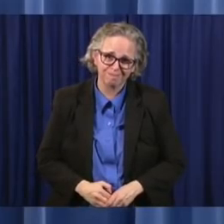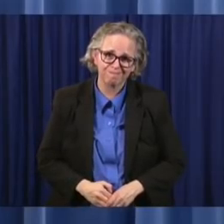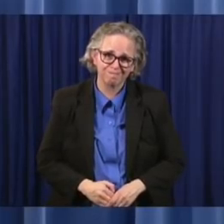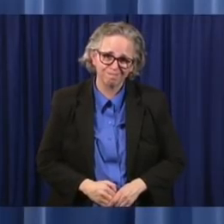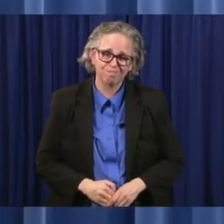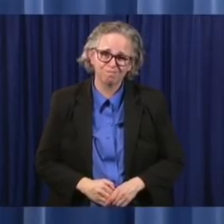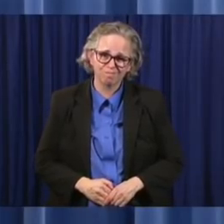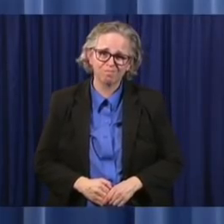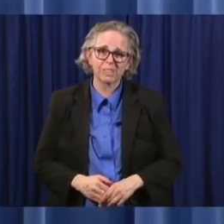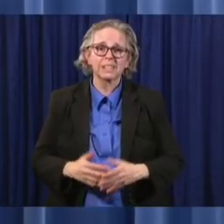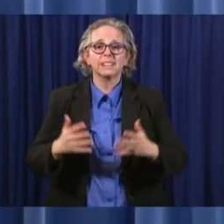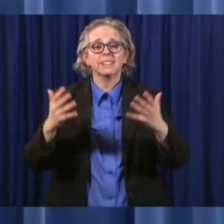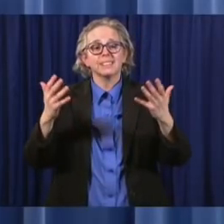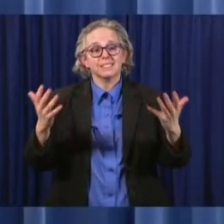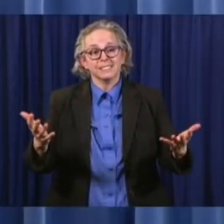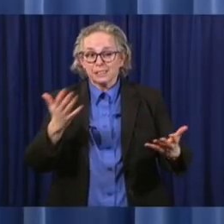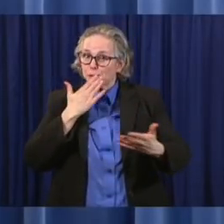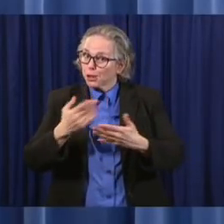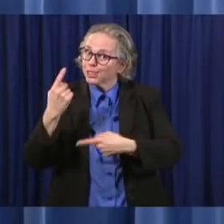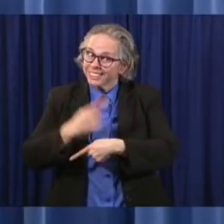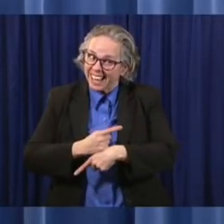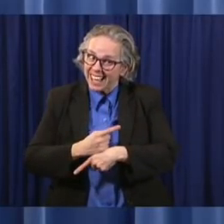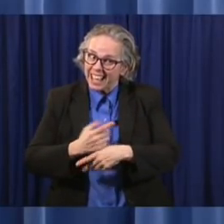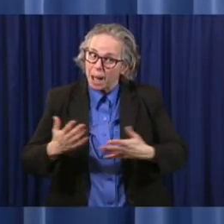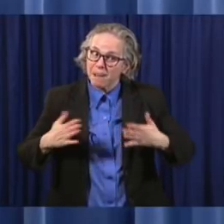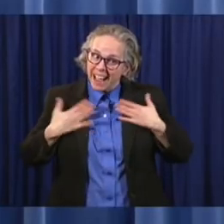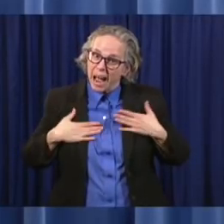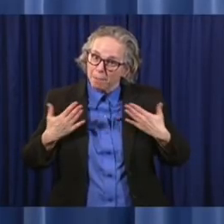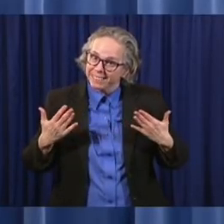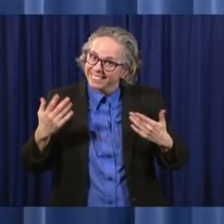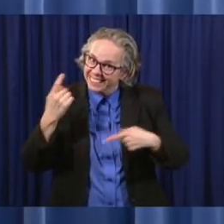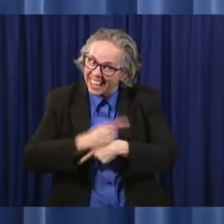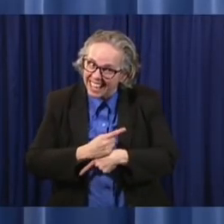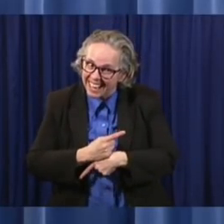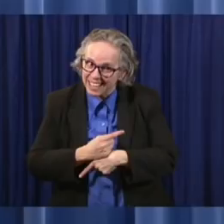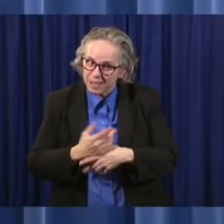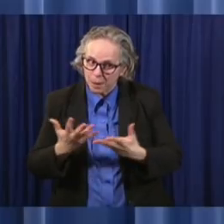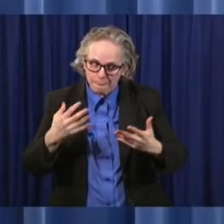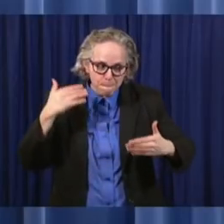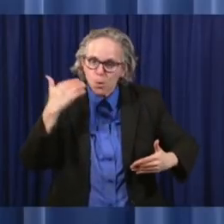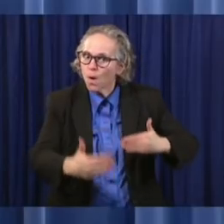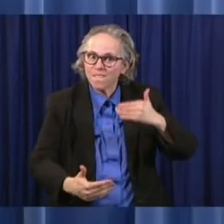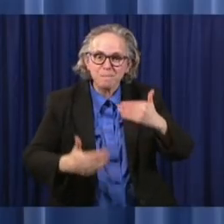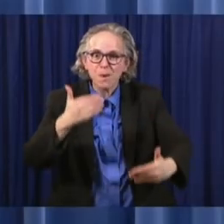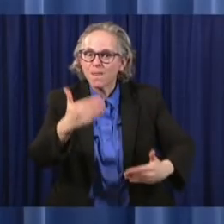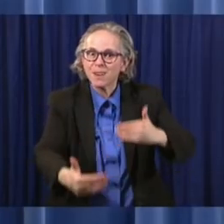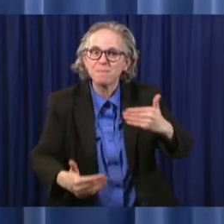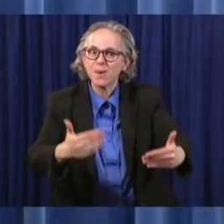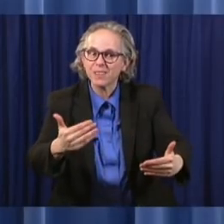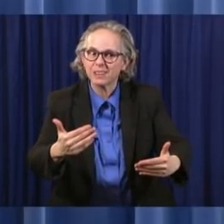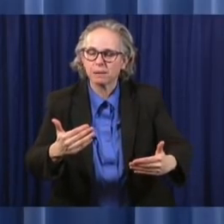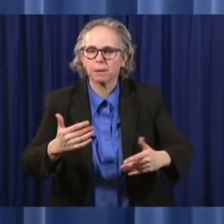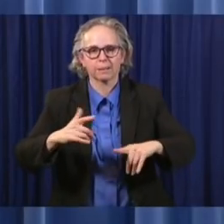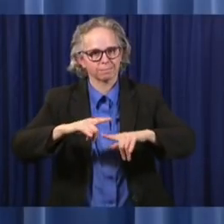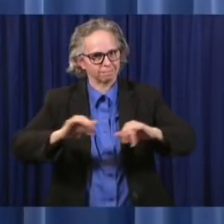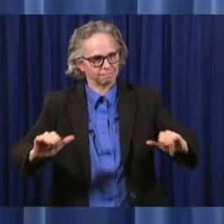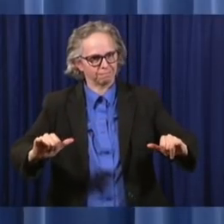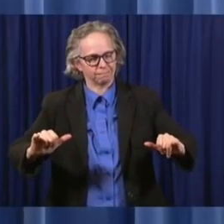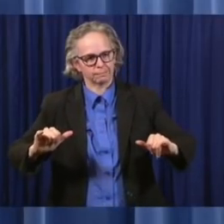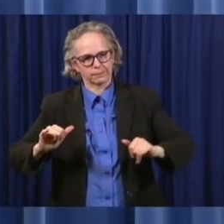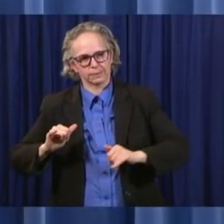a good day, a happy day as we move forward, but just a day that we have to continue to